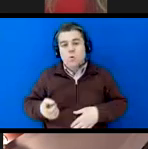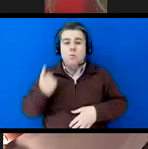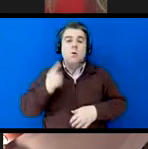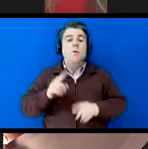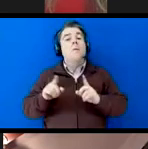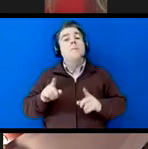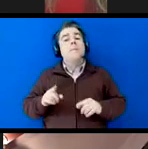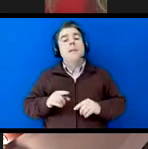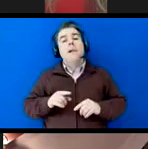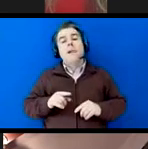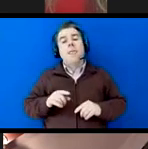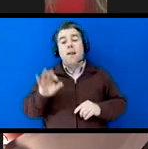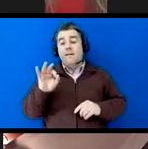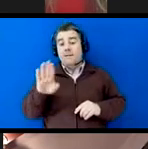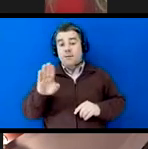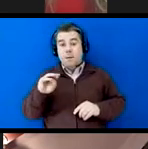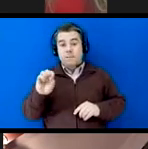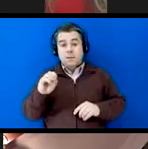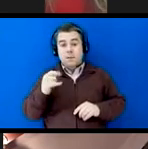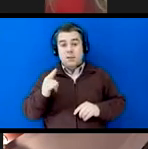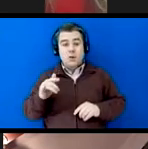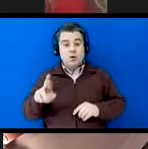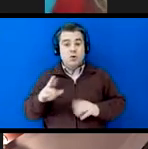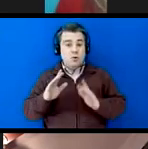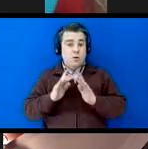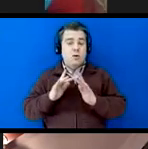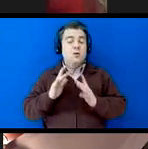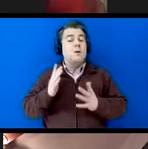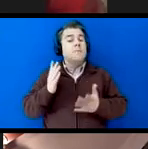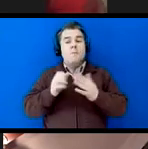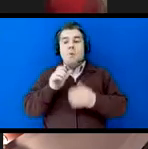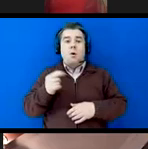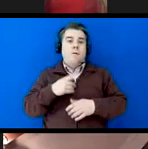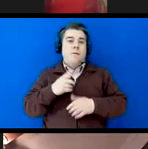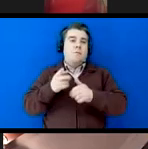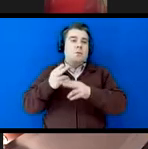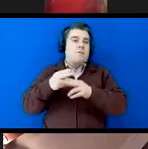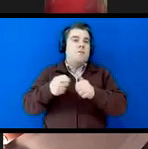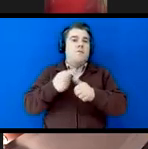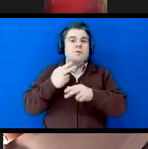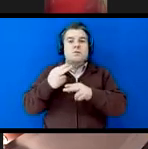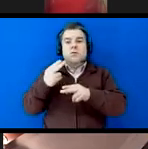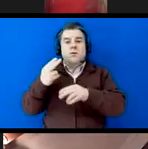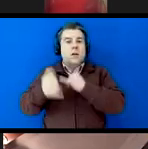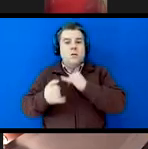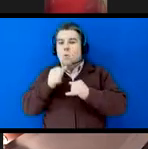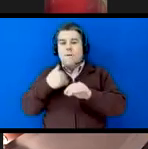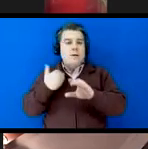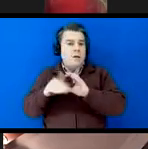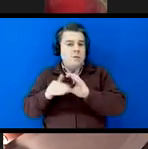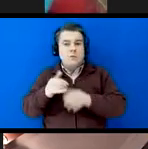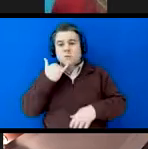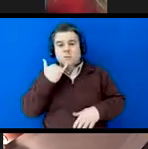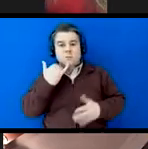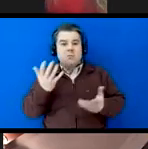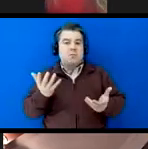also, Facebook Messenger contacts, sometimes you may only have their first and last name. You may not have an email in a cell phone, so you can just